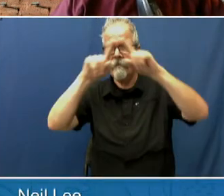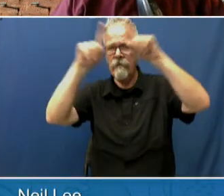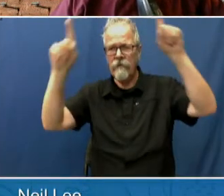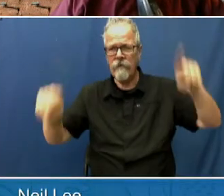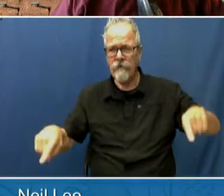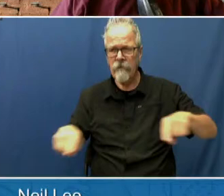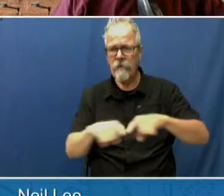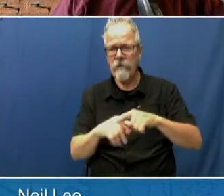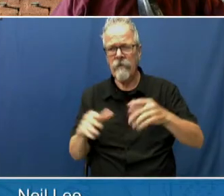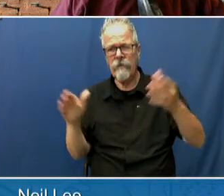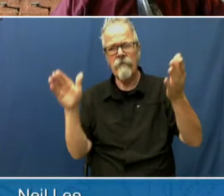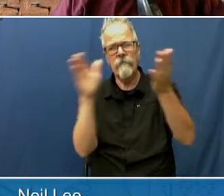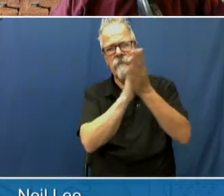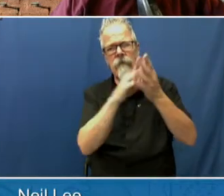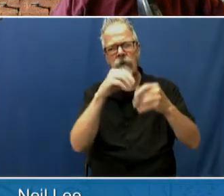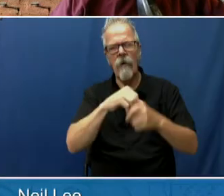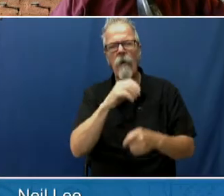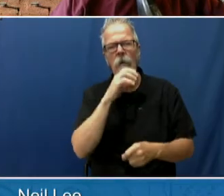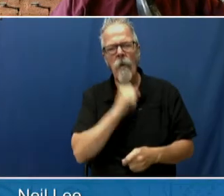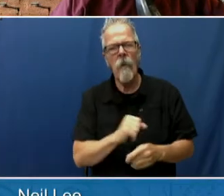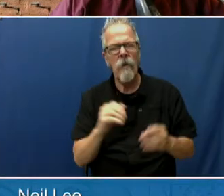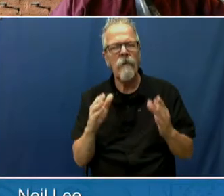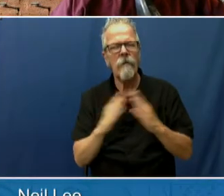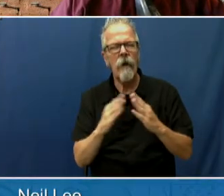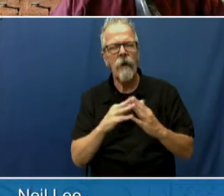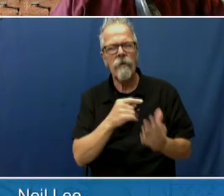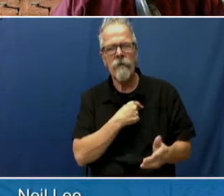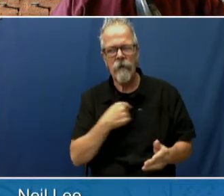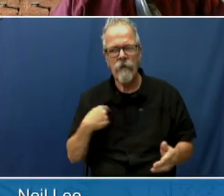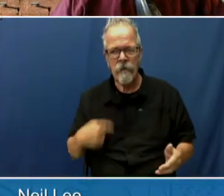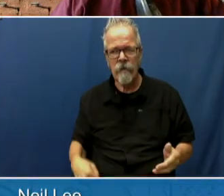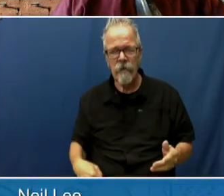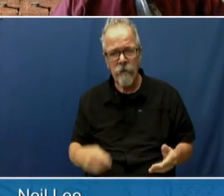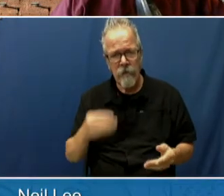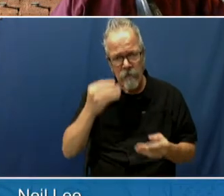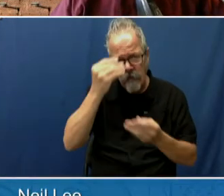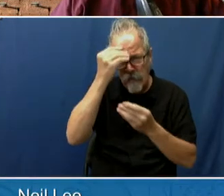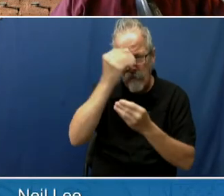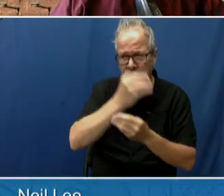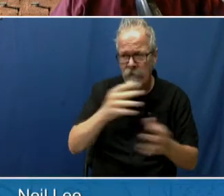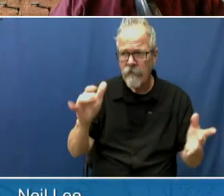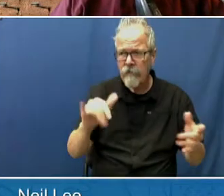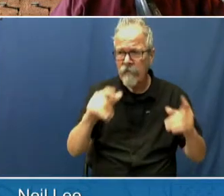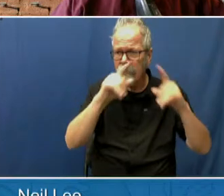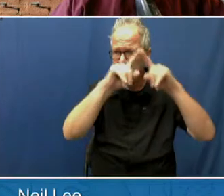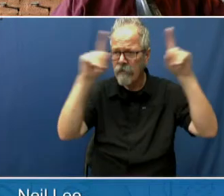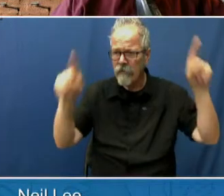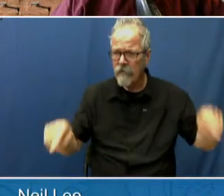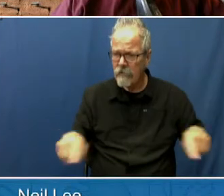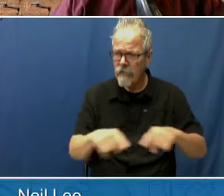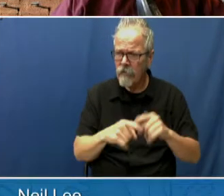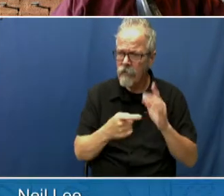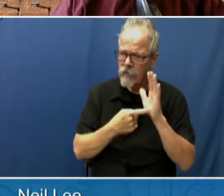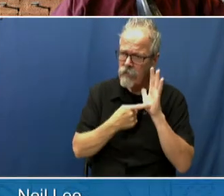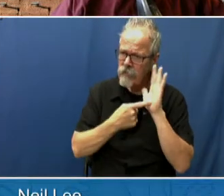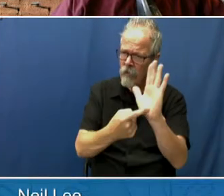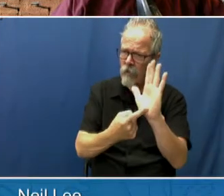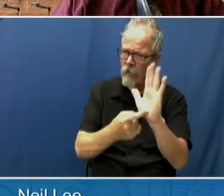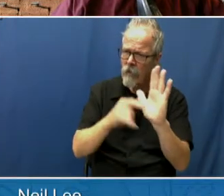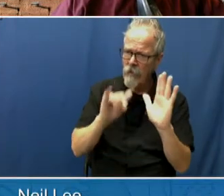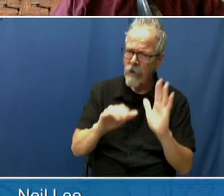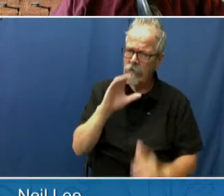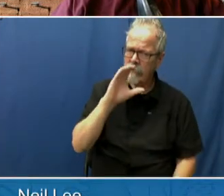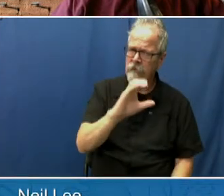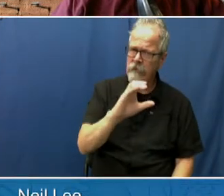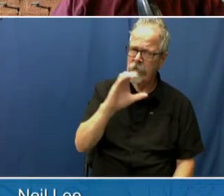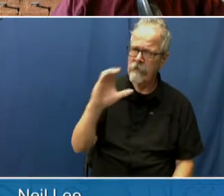to send a message to the general public. To that end, the CCBA, with support of several committees,